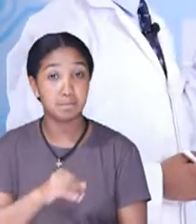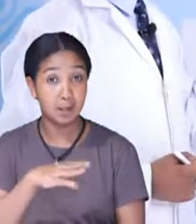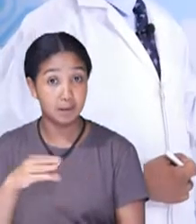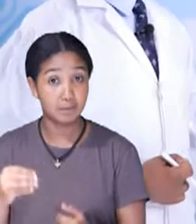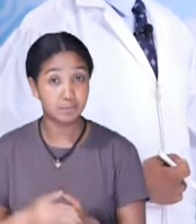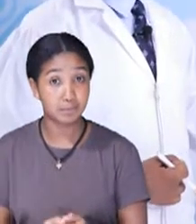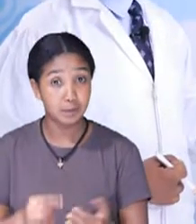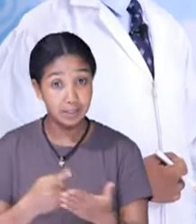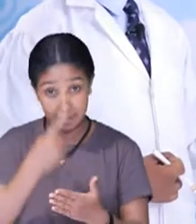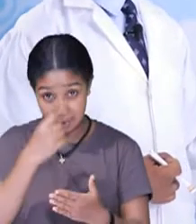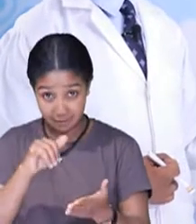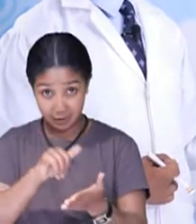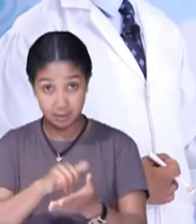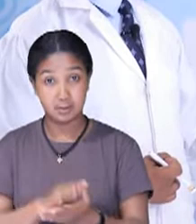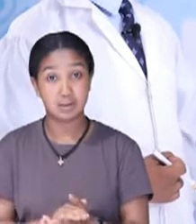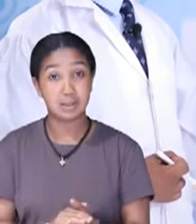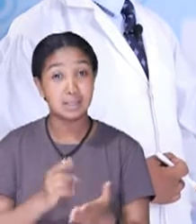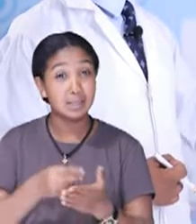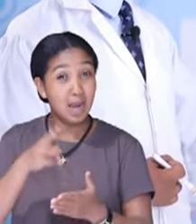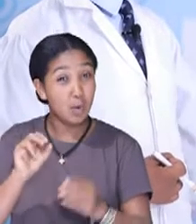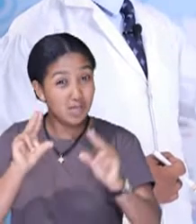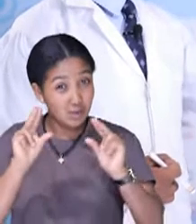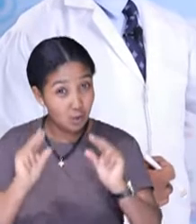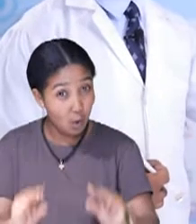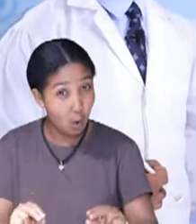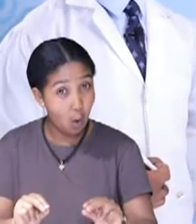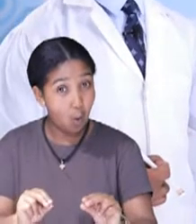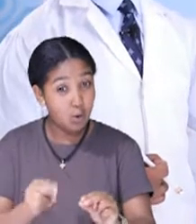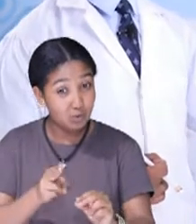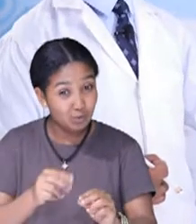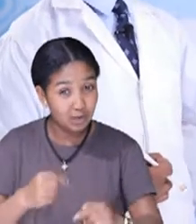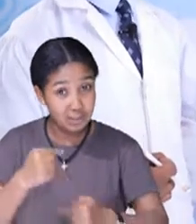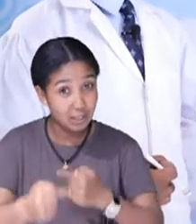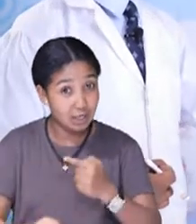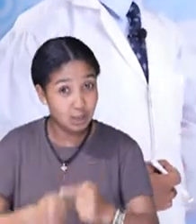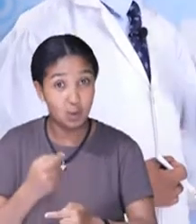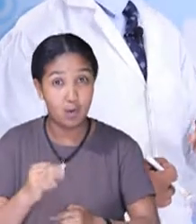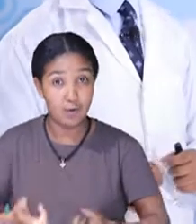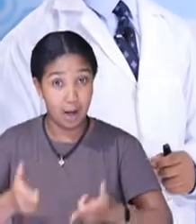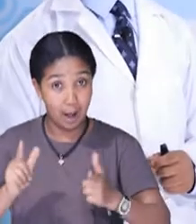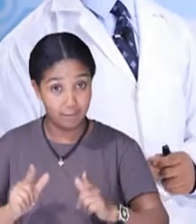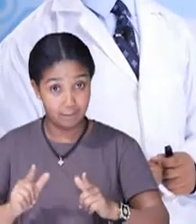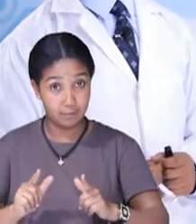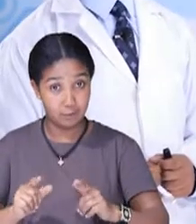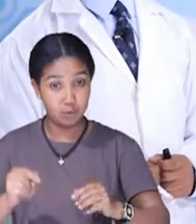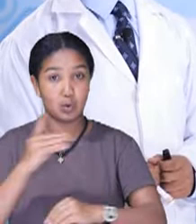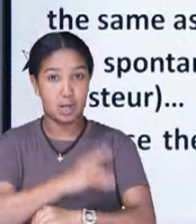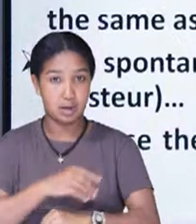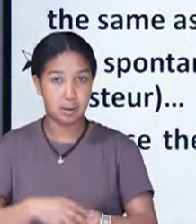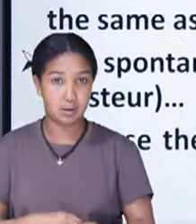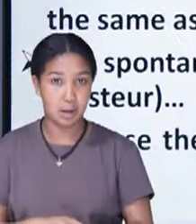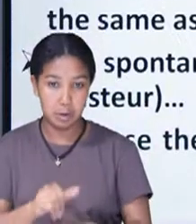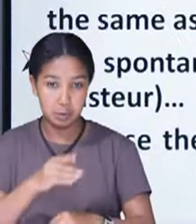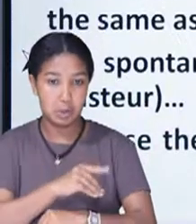And they believed that there was no spontaneous generation of life today